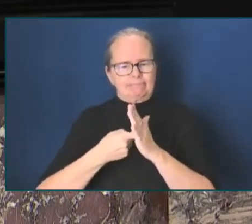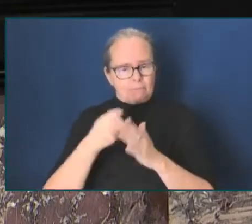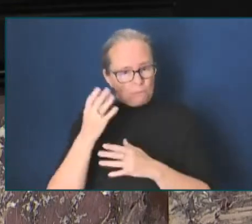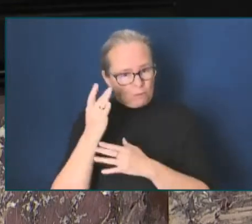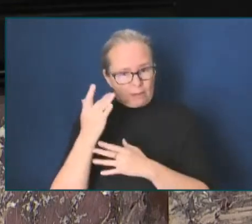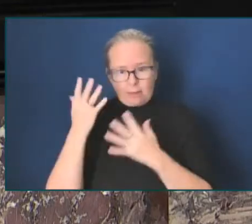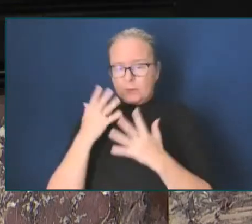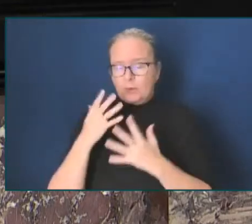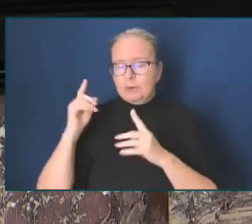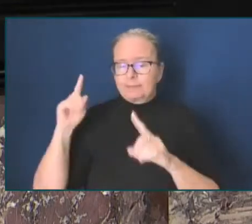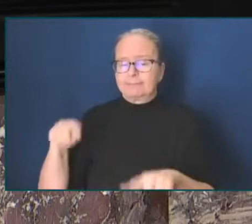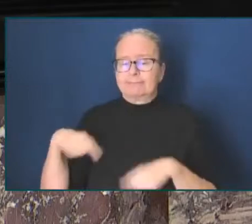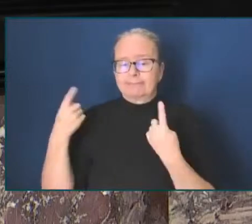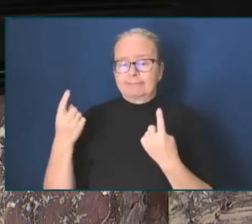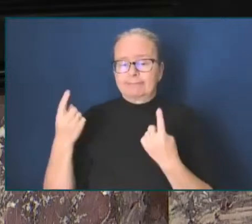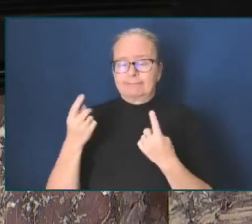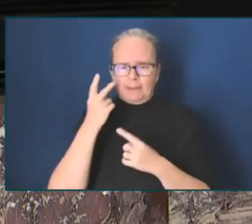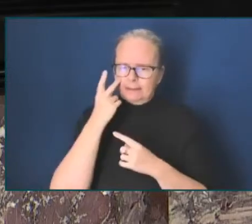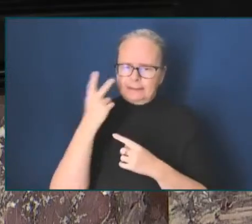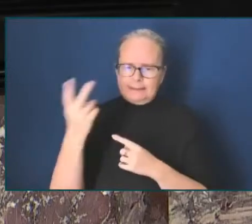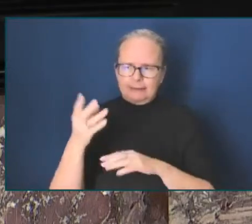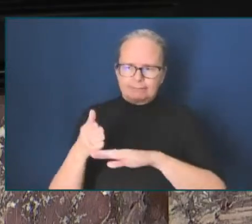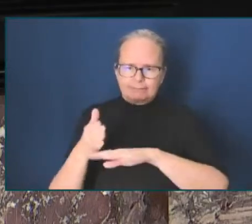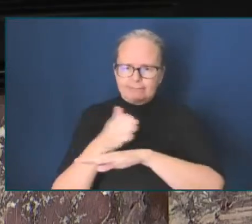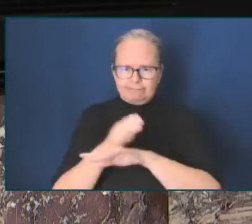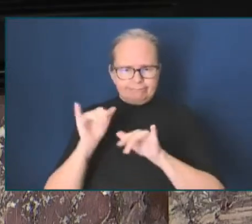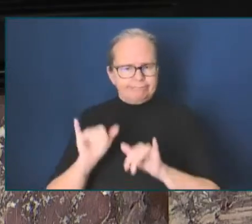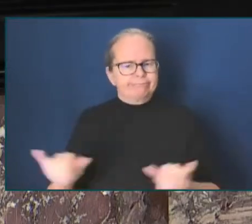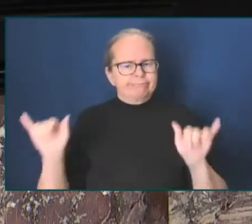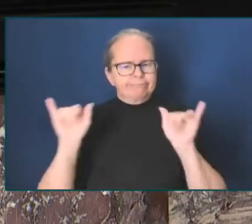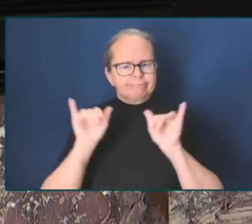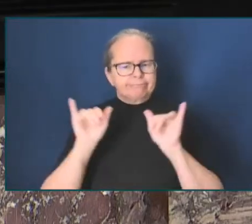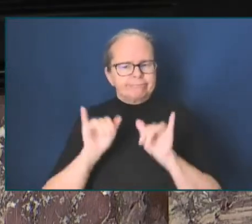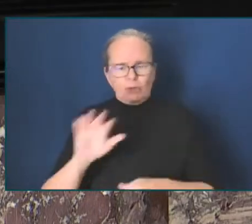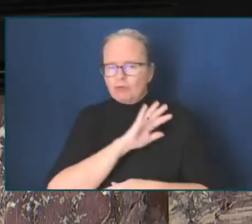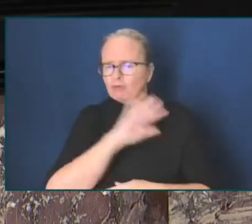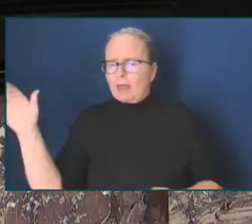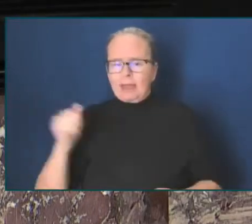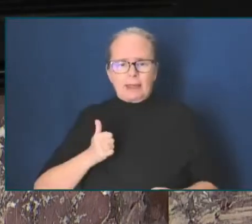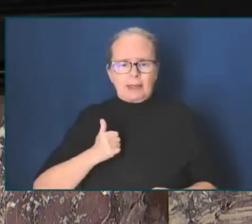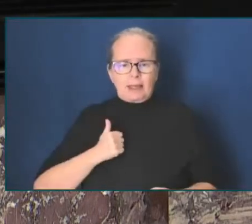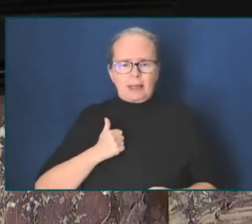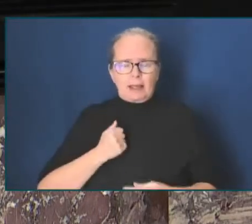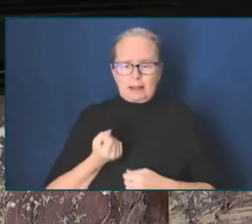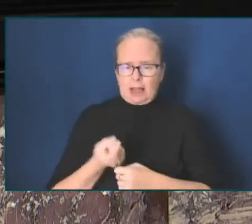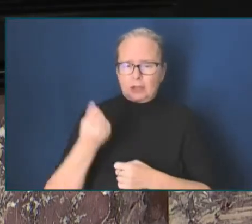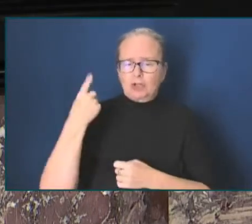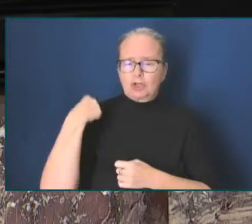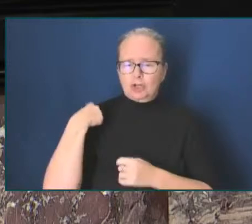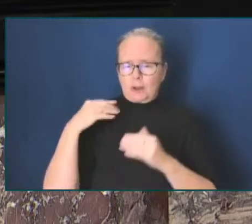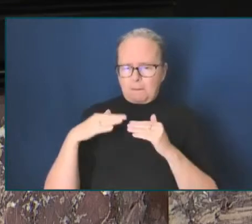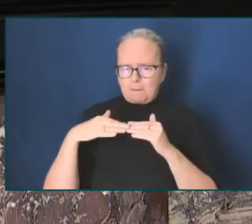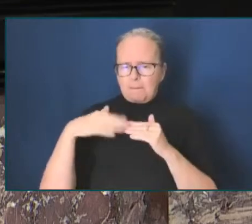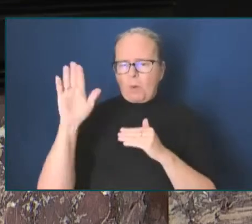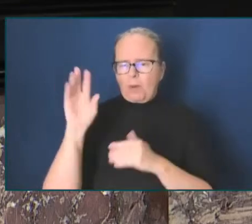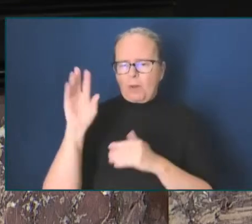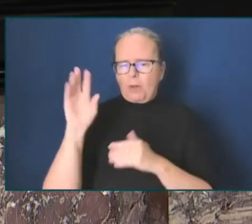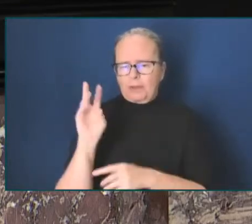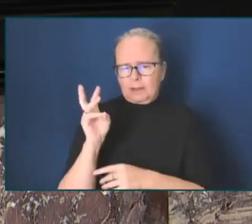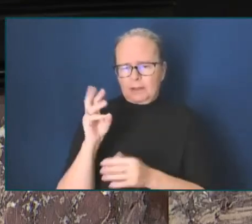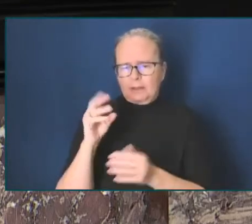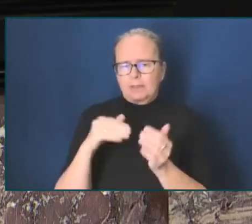in 2020-2021, more than 26,000 people died on the waiting list for diagnostic or